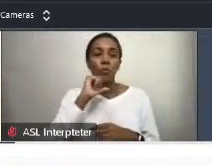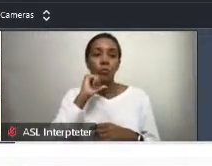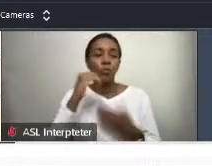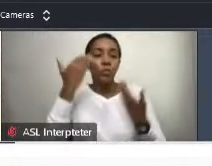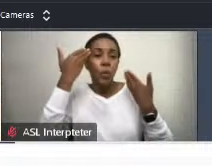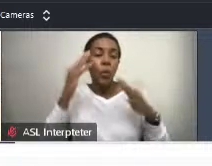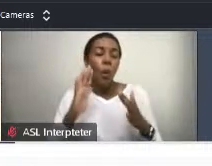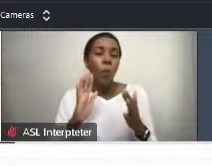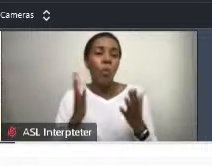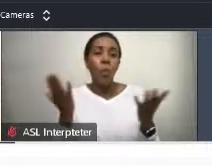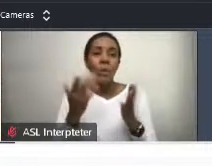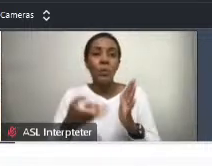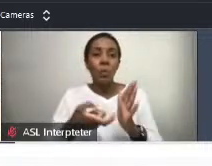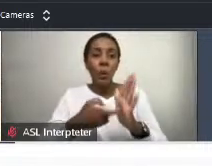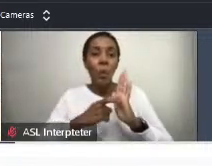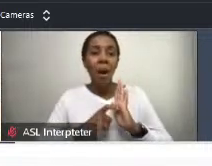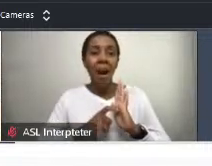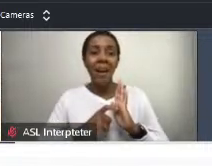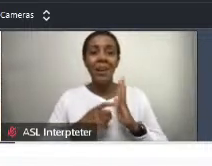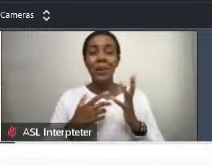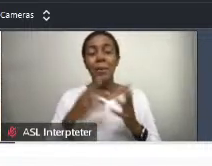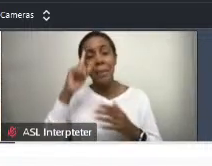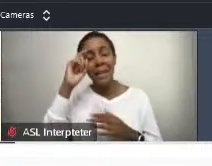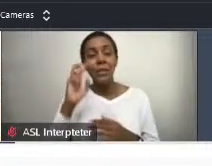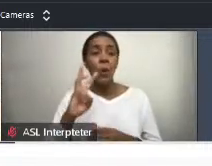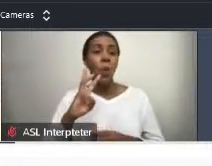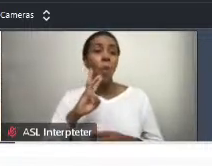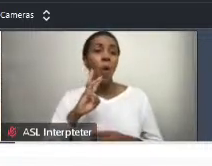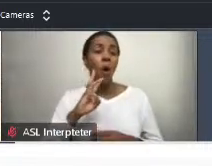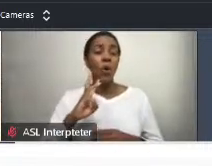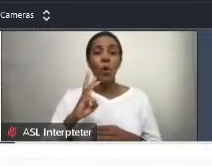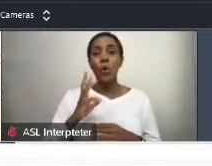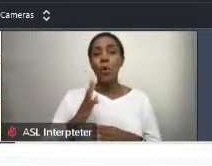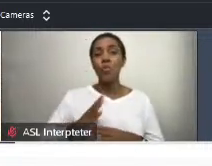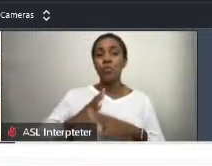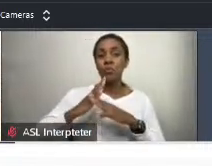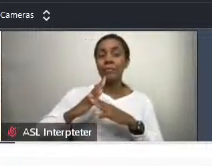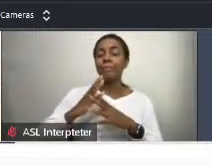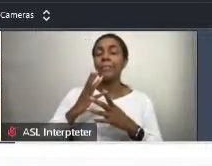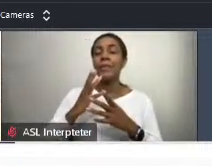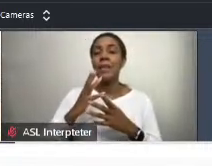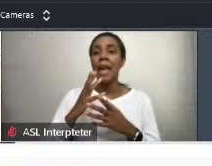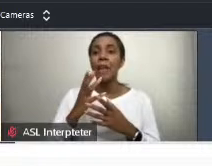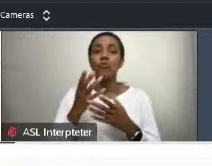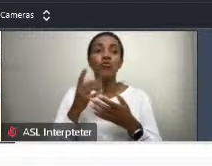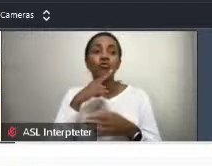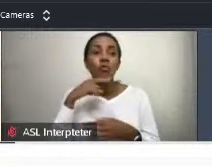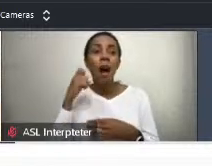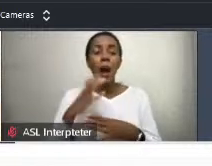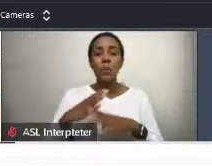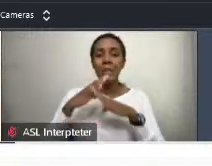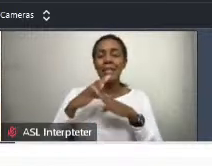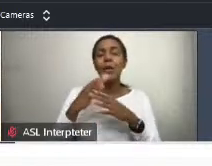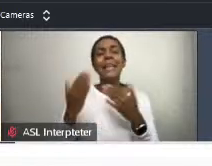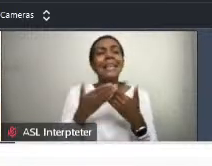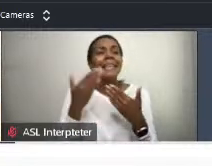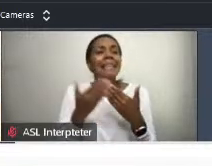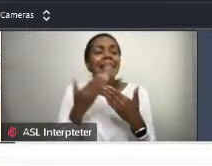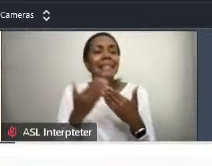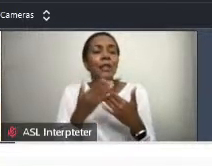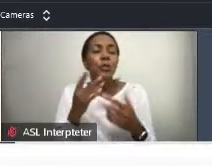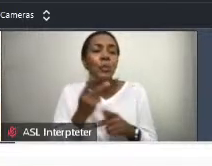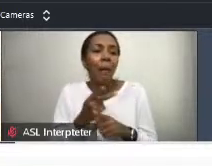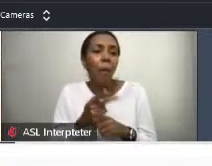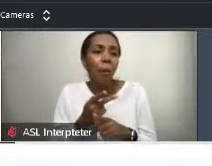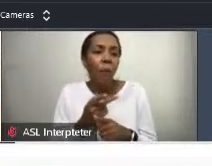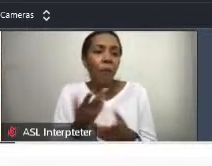are water drought resistant. They are meant to be low impact, easier to maintain.